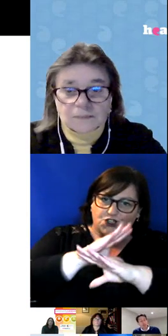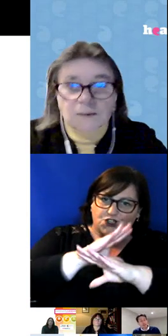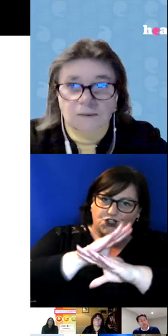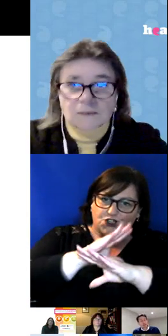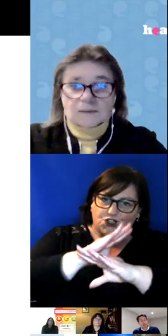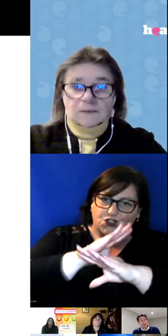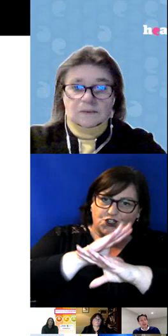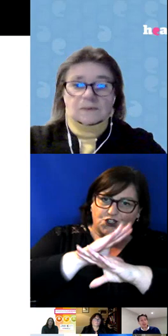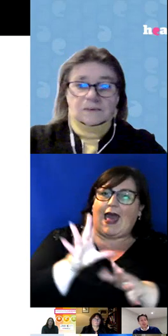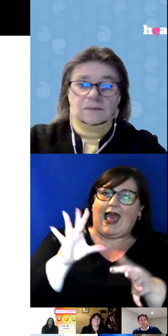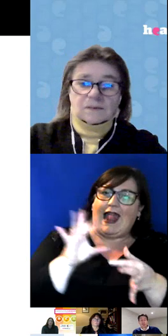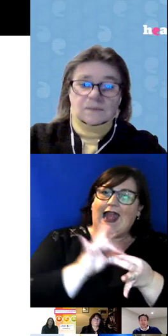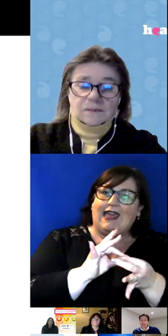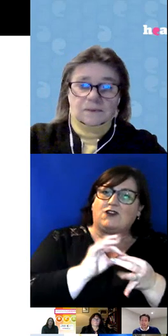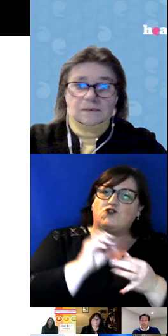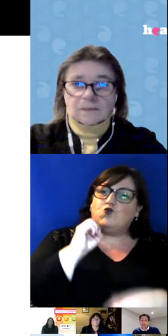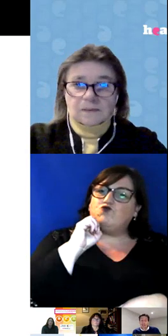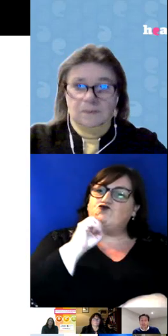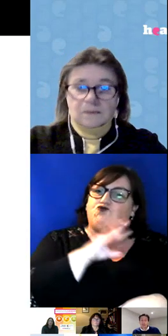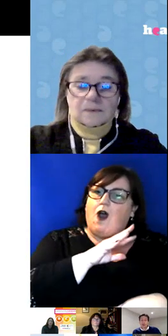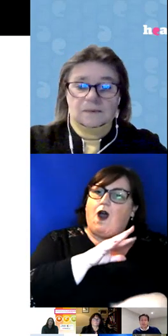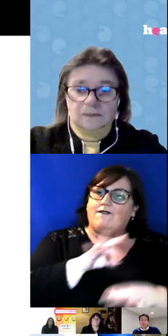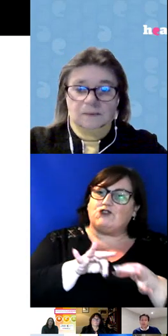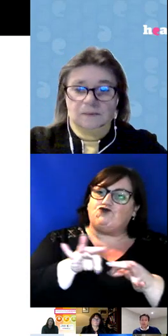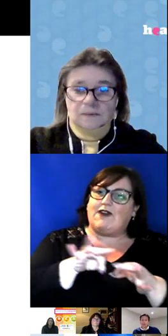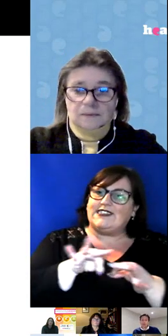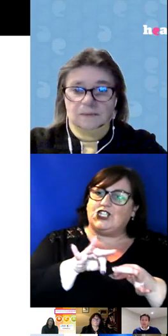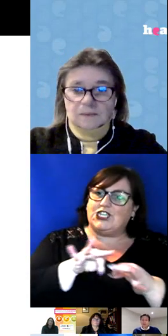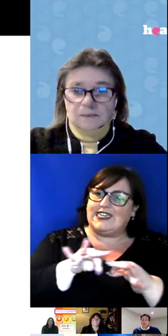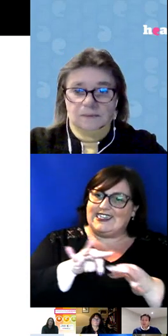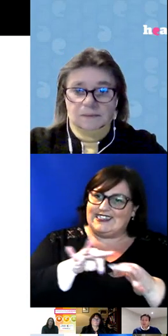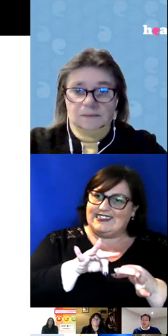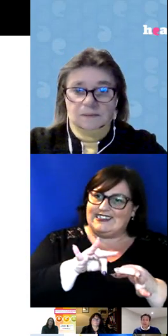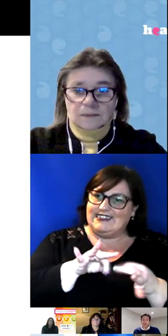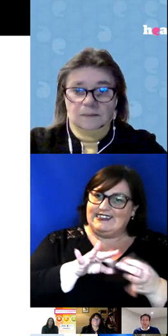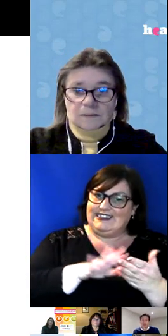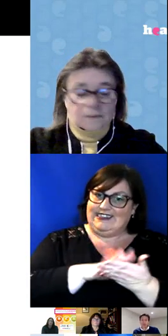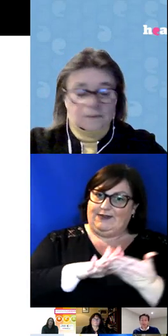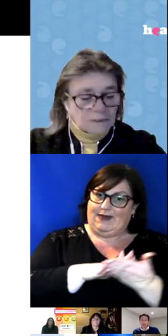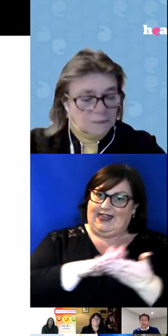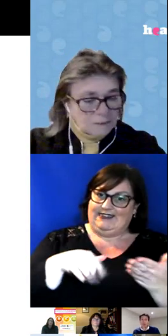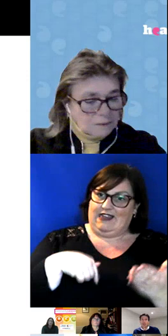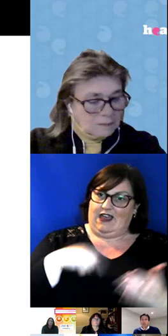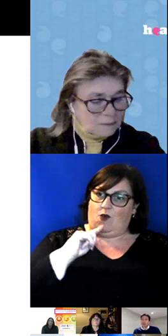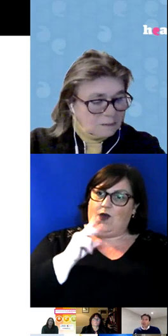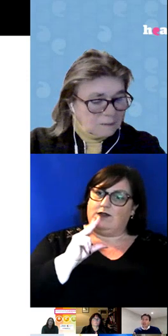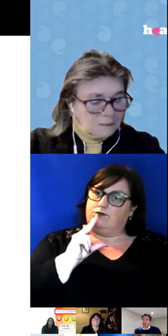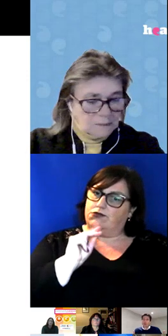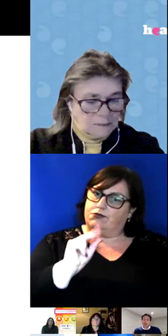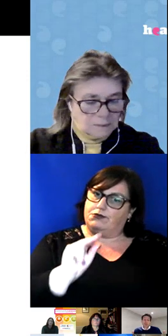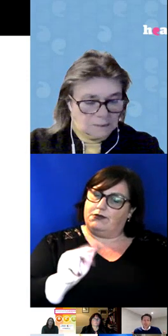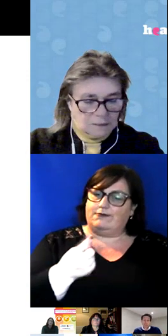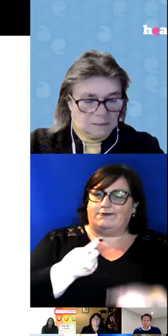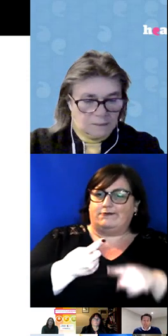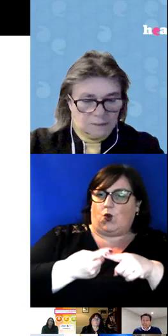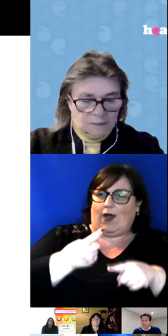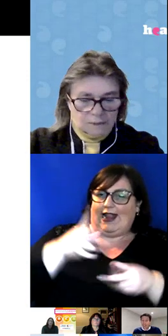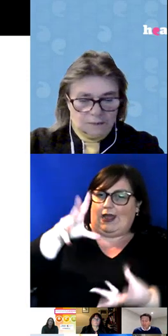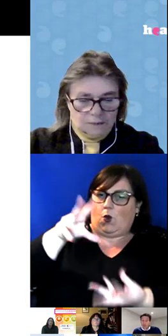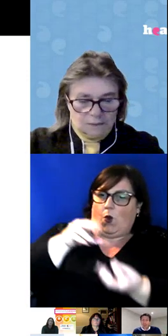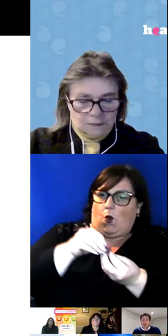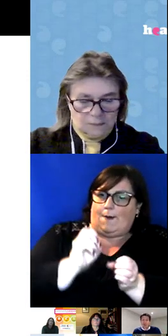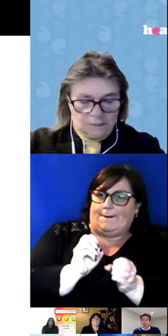draft strategy that's being developed. So to try and aid that, what I'm going to do is that I'll talk very quickly through what the